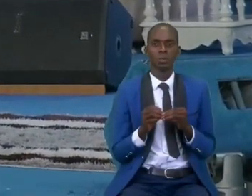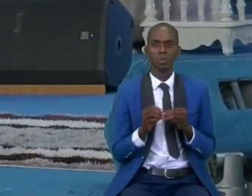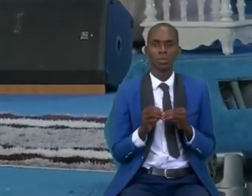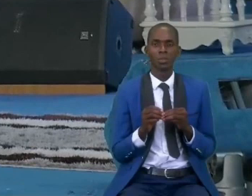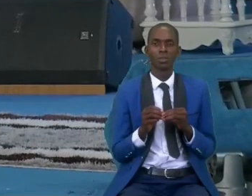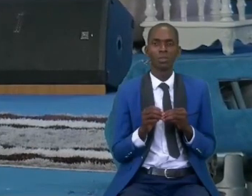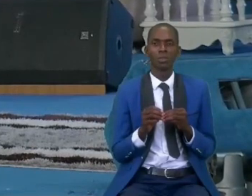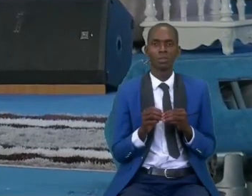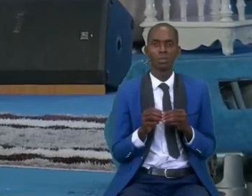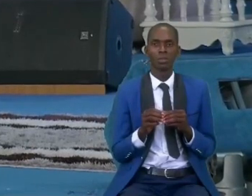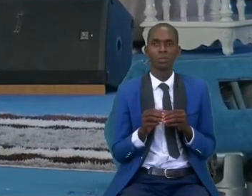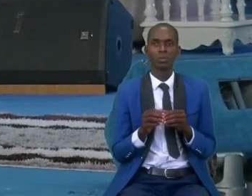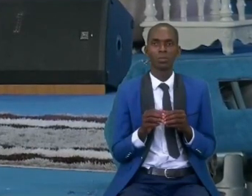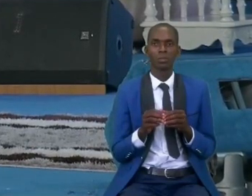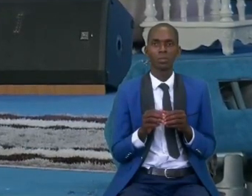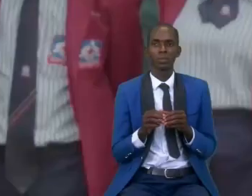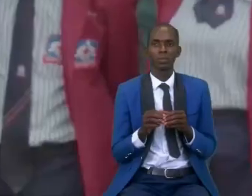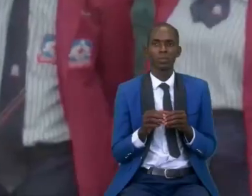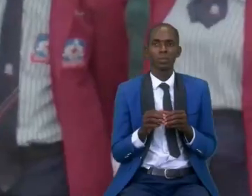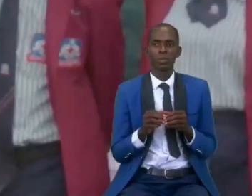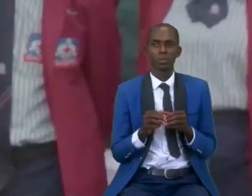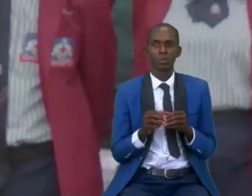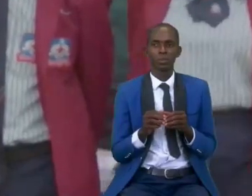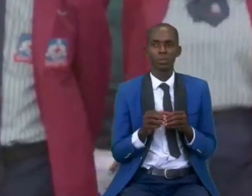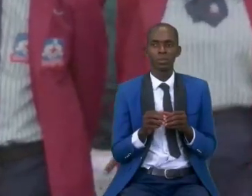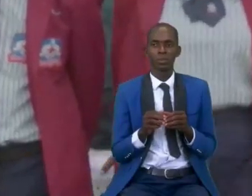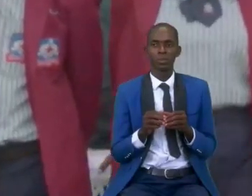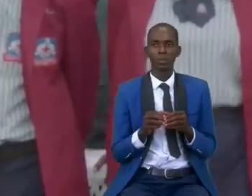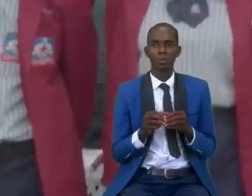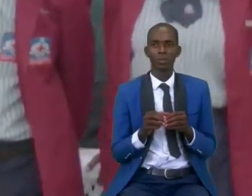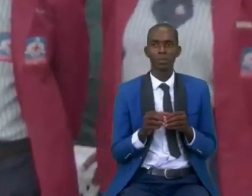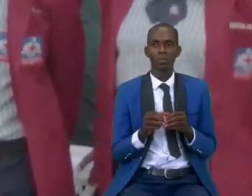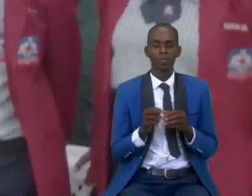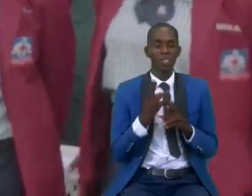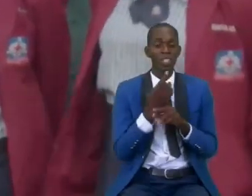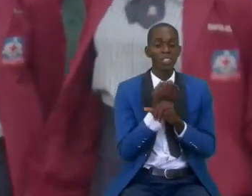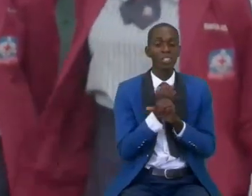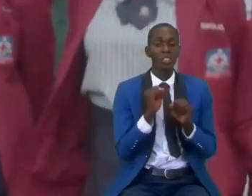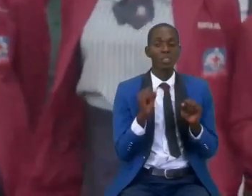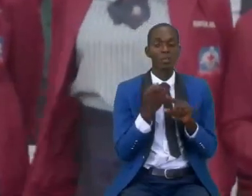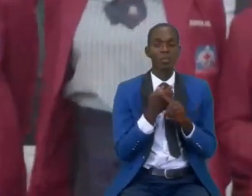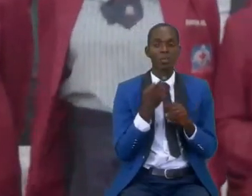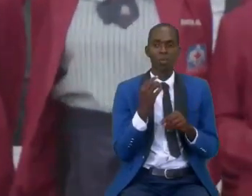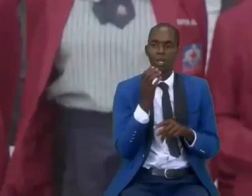Redeemed from the curse of the law, from the curse